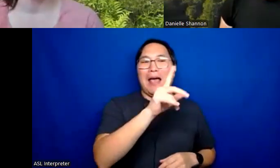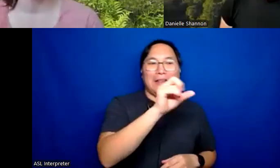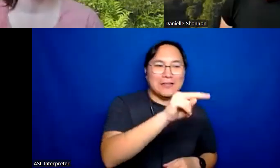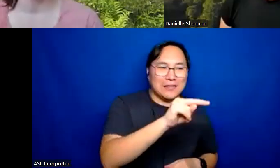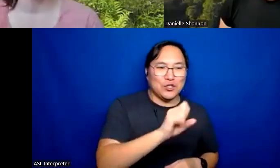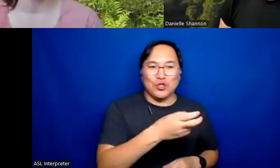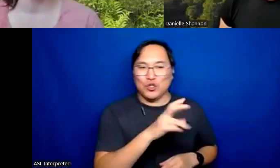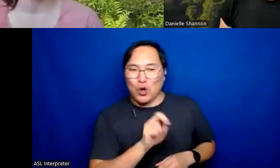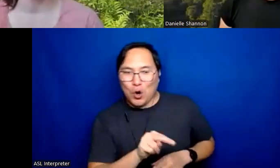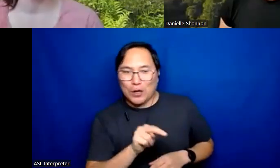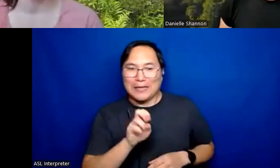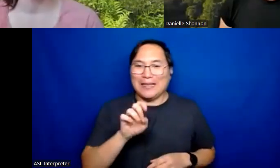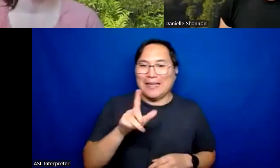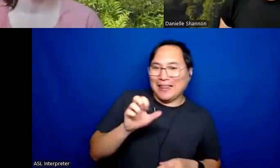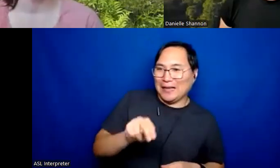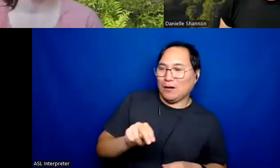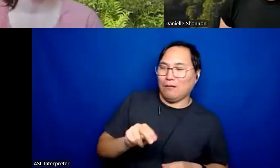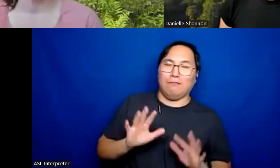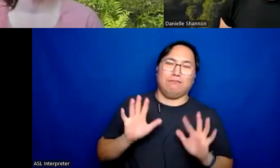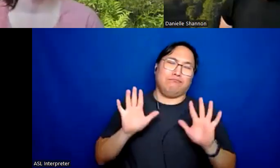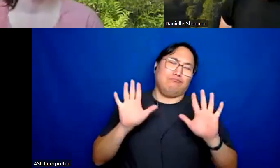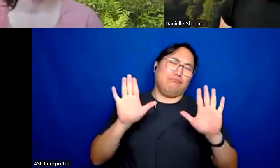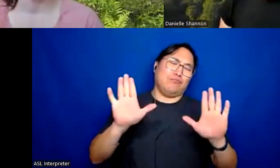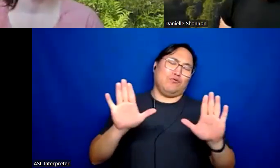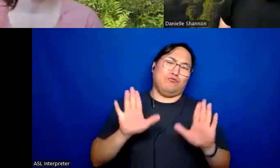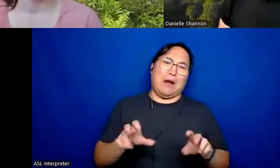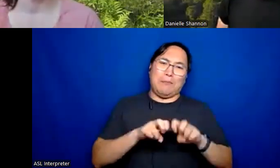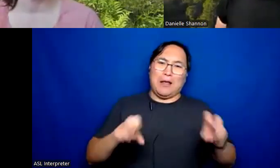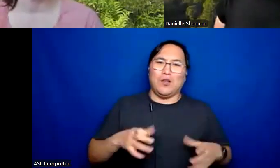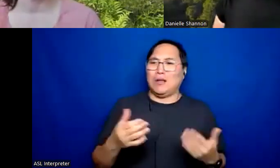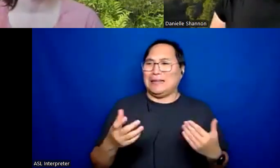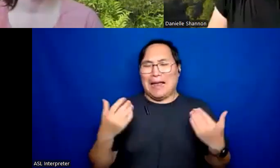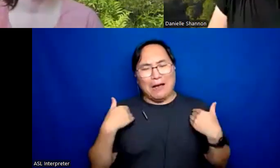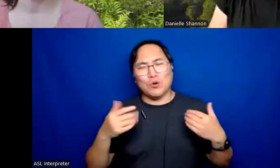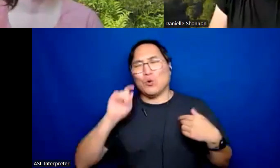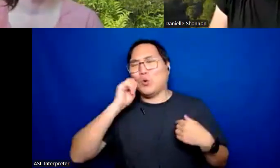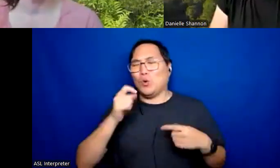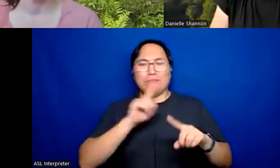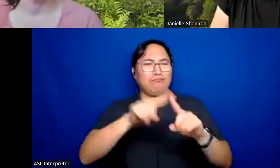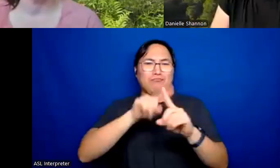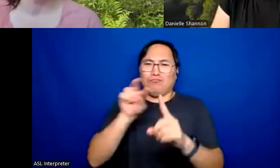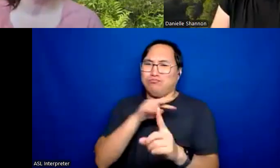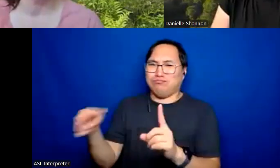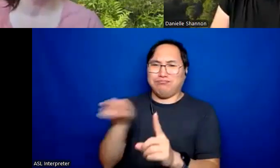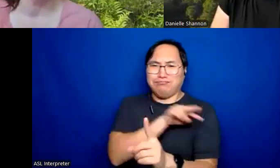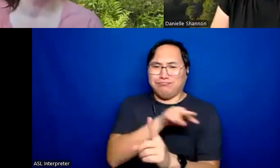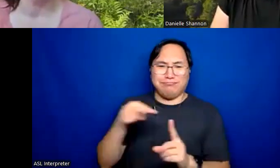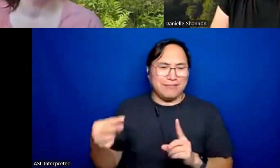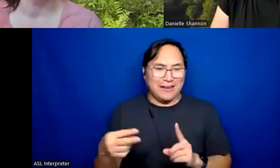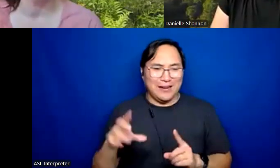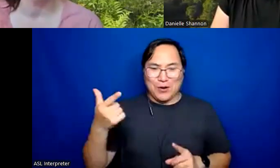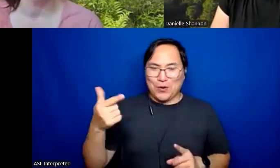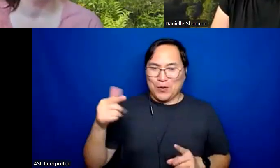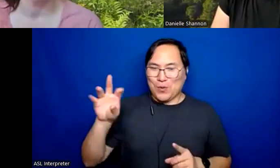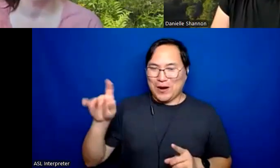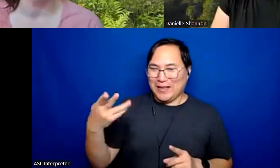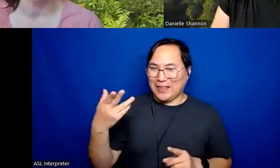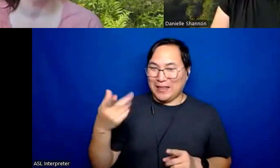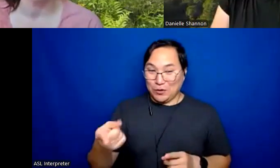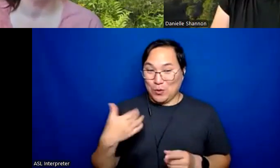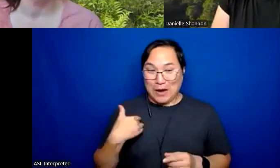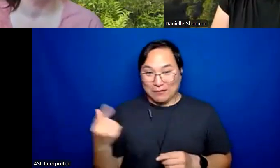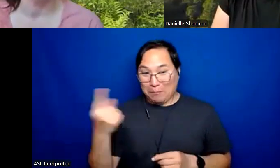to Sean, to Ethan. You guys were great. You really brought some cool perspectives. Thanks again. And with that, Gwyneth, is there anything else you need to